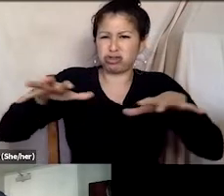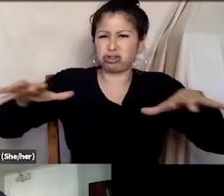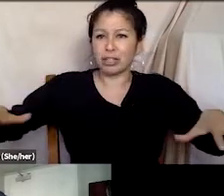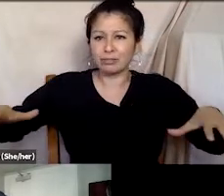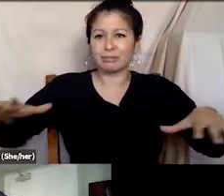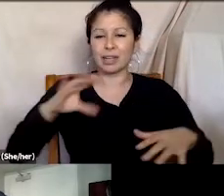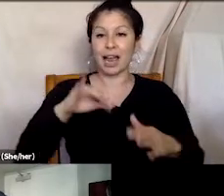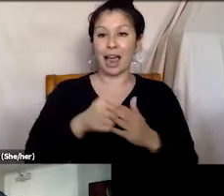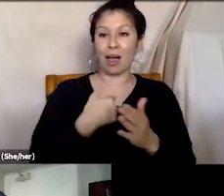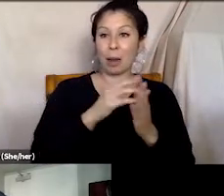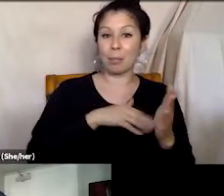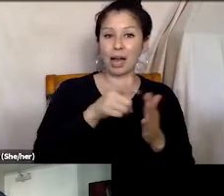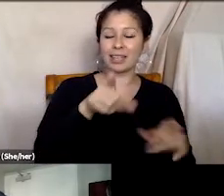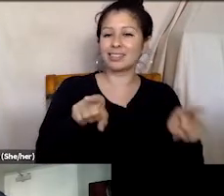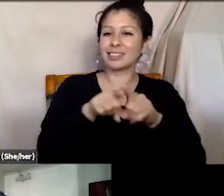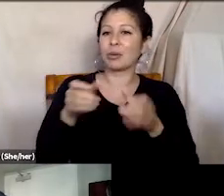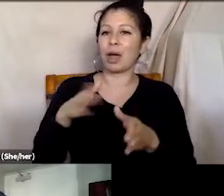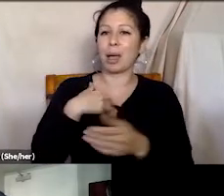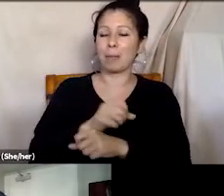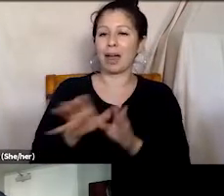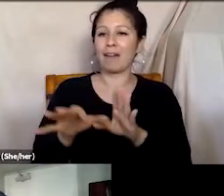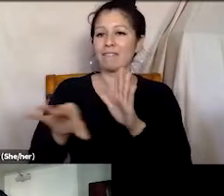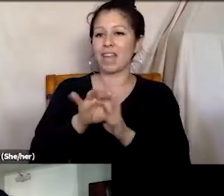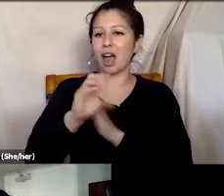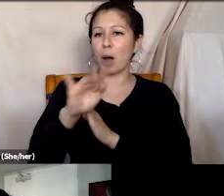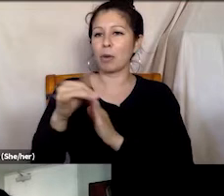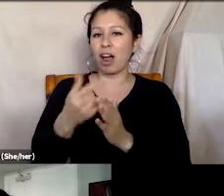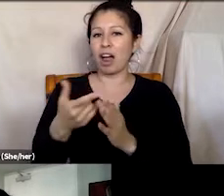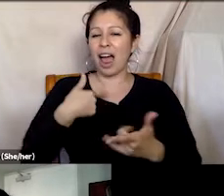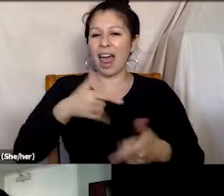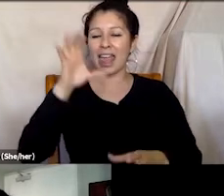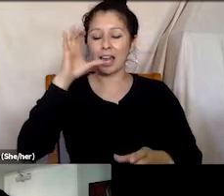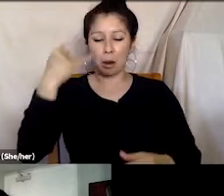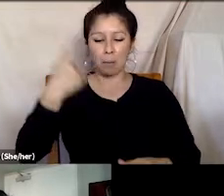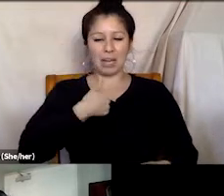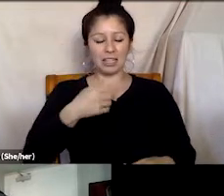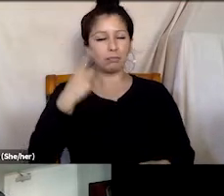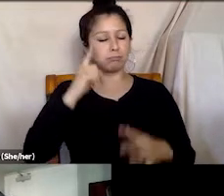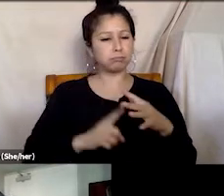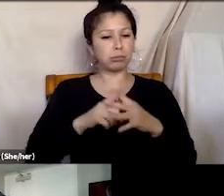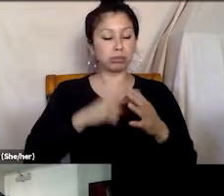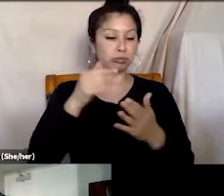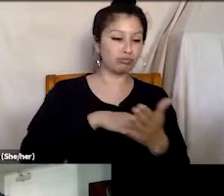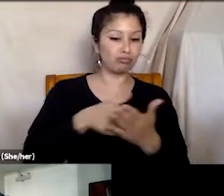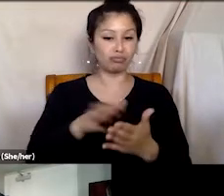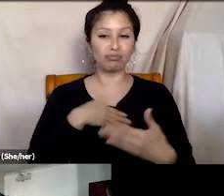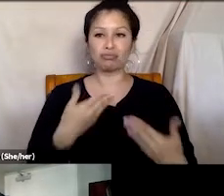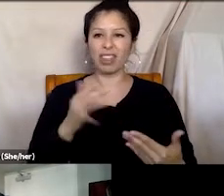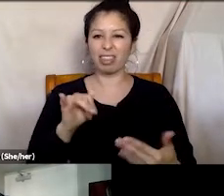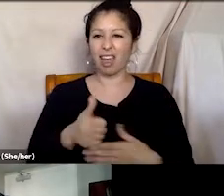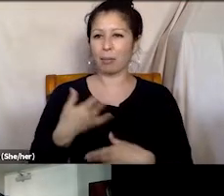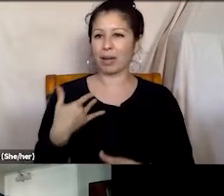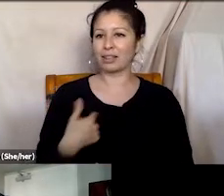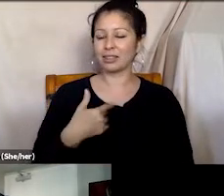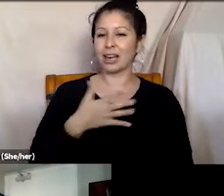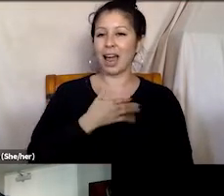the way I paint is the same way I make found object art. I just let images come to me. And I normally have between